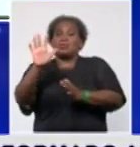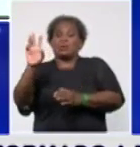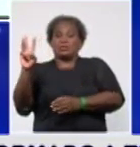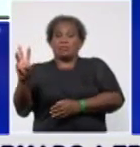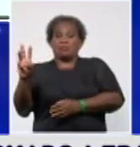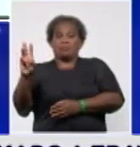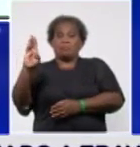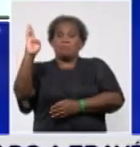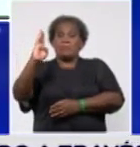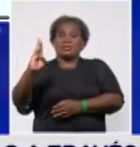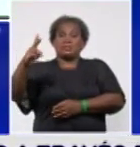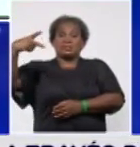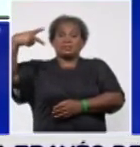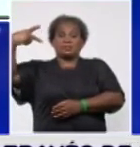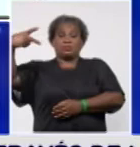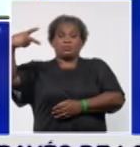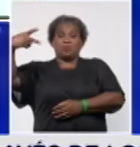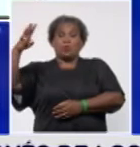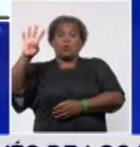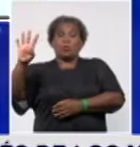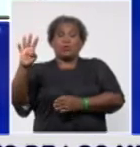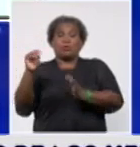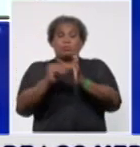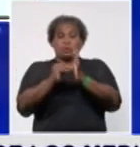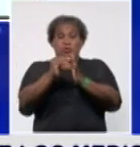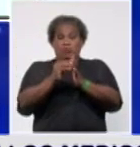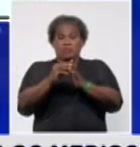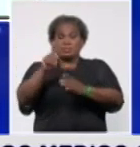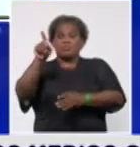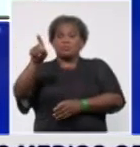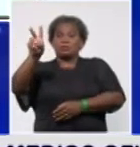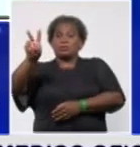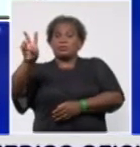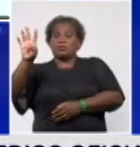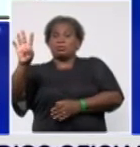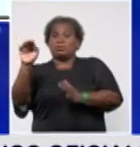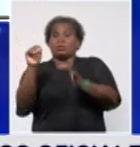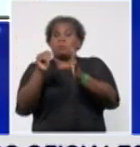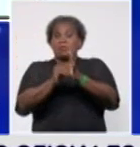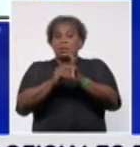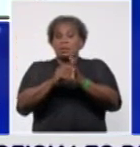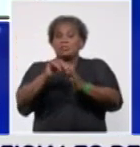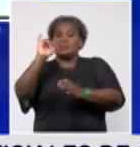186,000 COVID-19 fatalities, of which